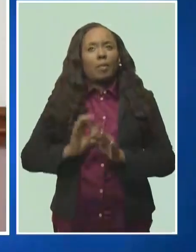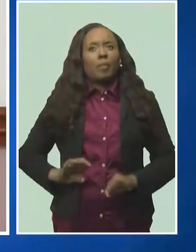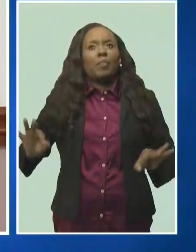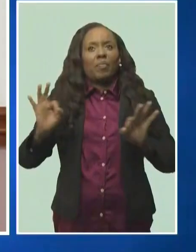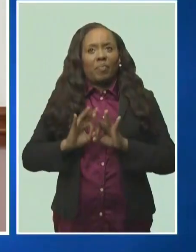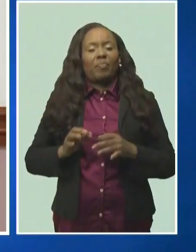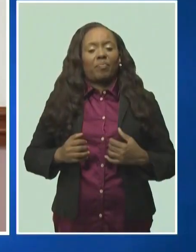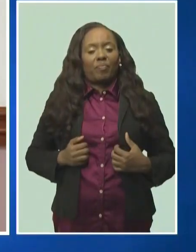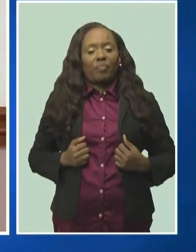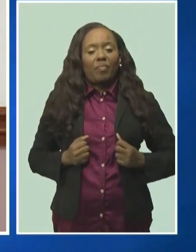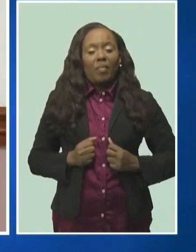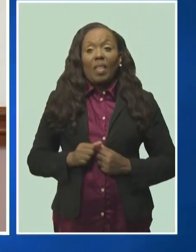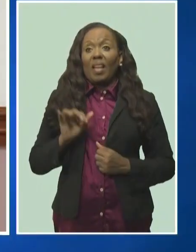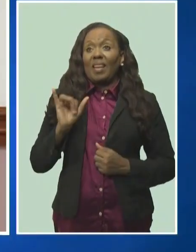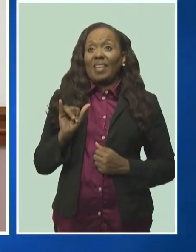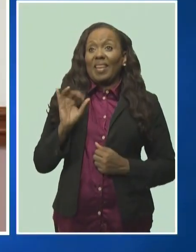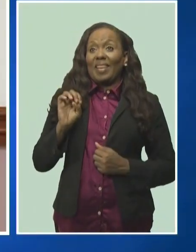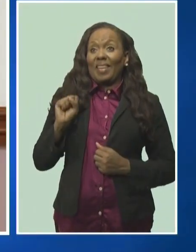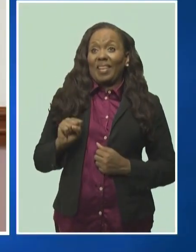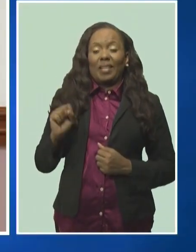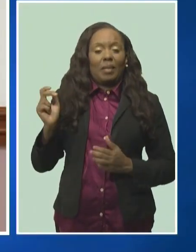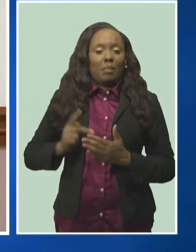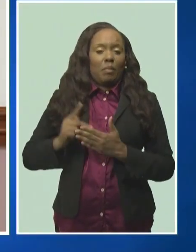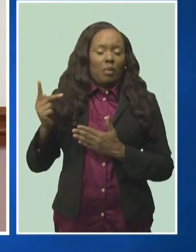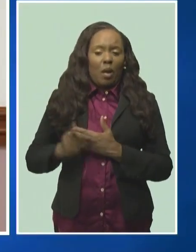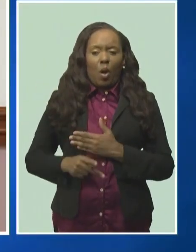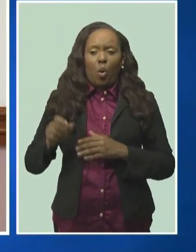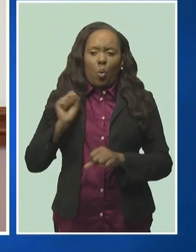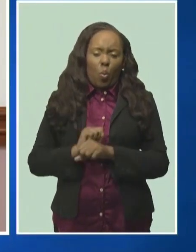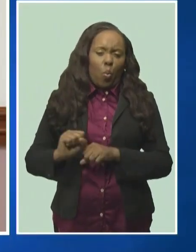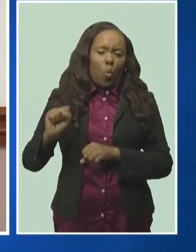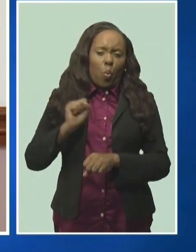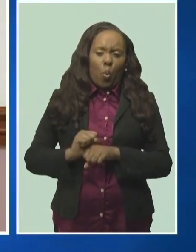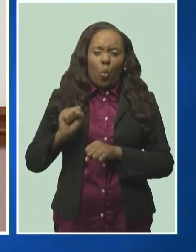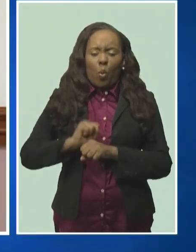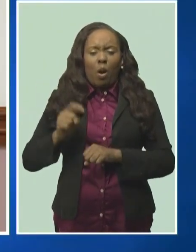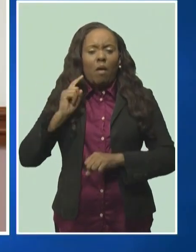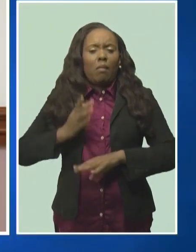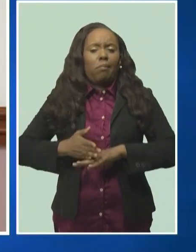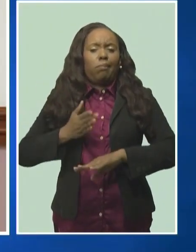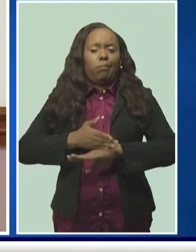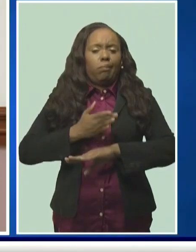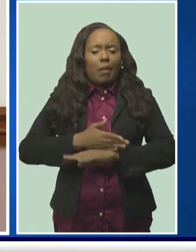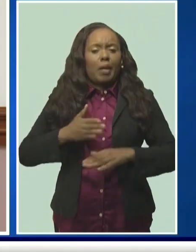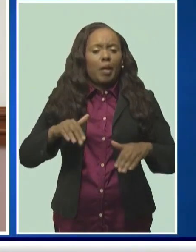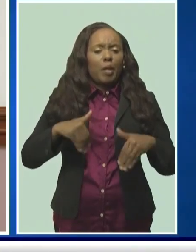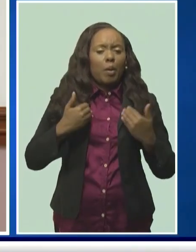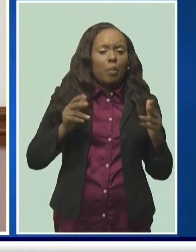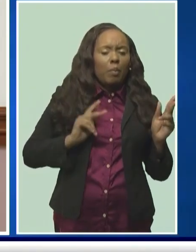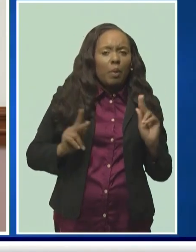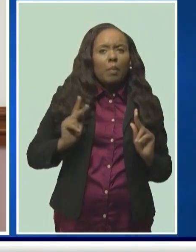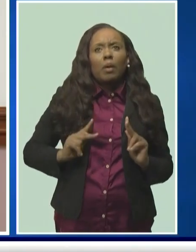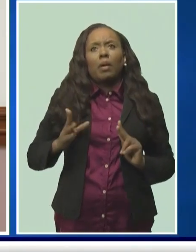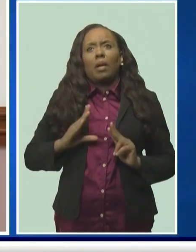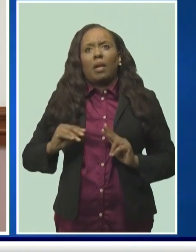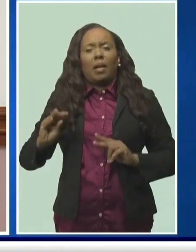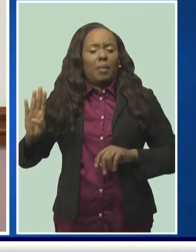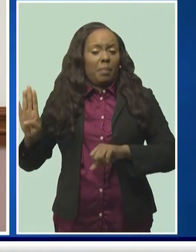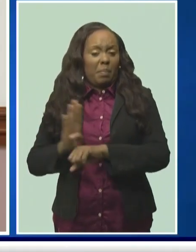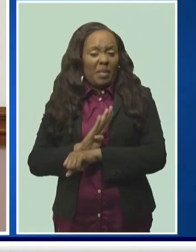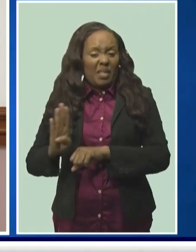YES program has been working at building youth and entrepreneurship. In our Independence